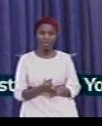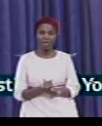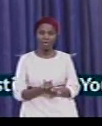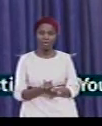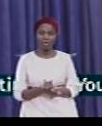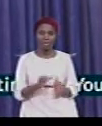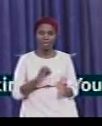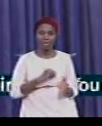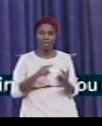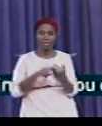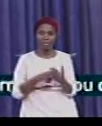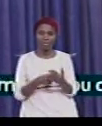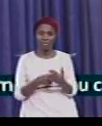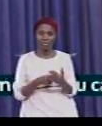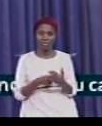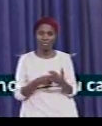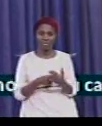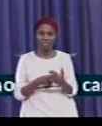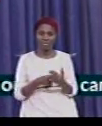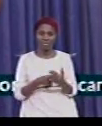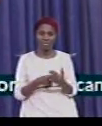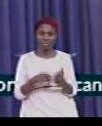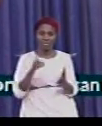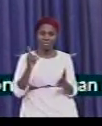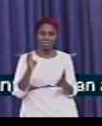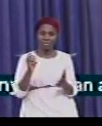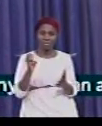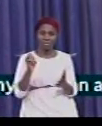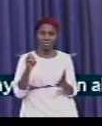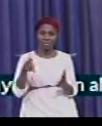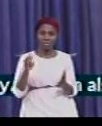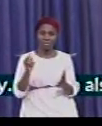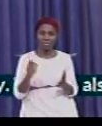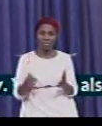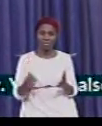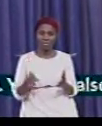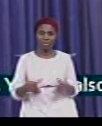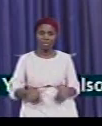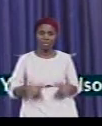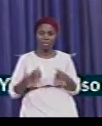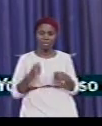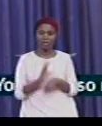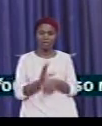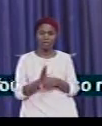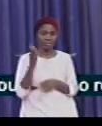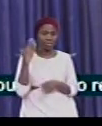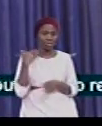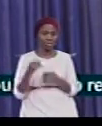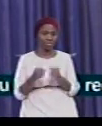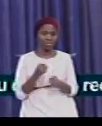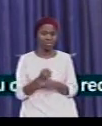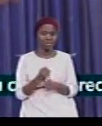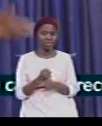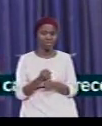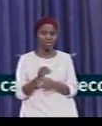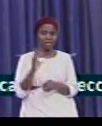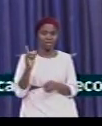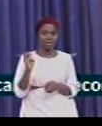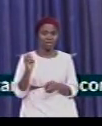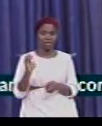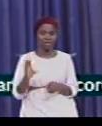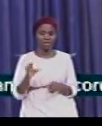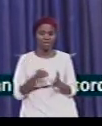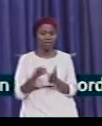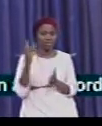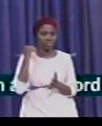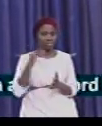started Deeper Life Church last year, December. So it was my first, there was a crusade going